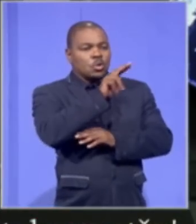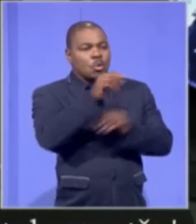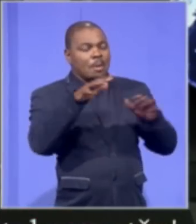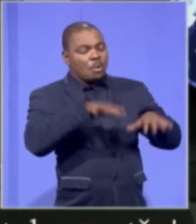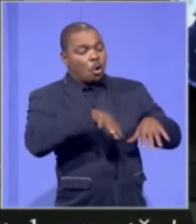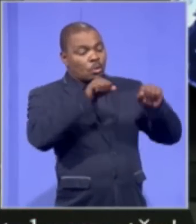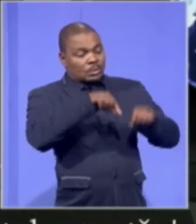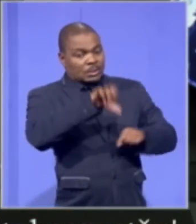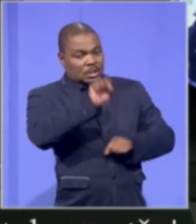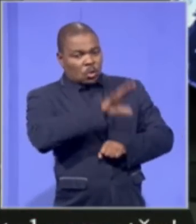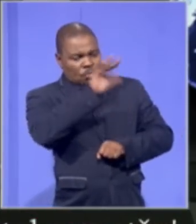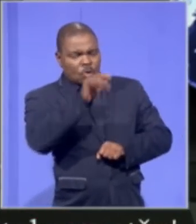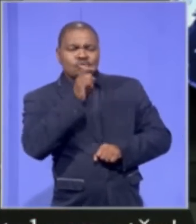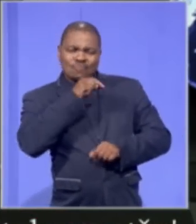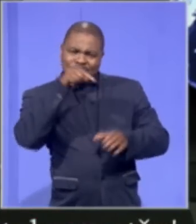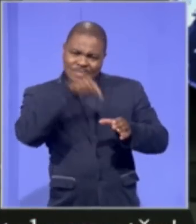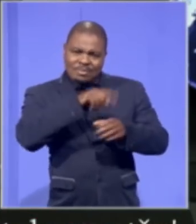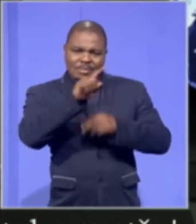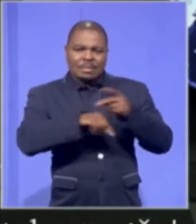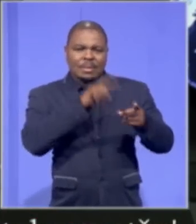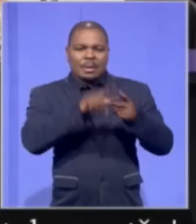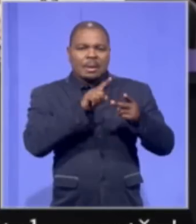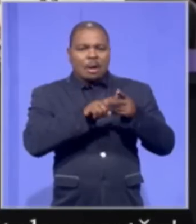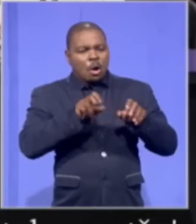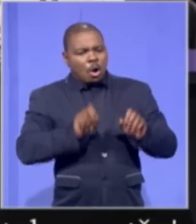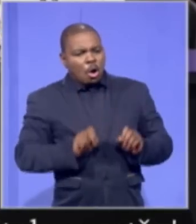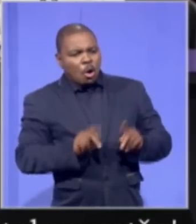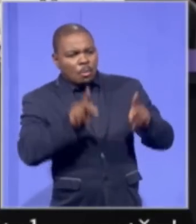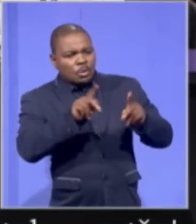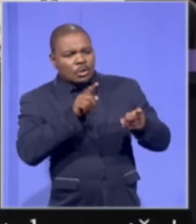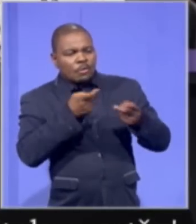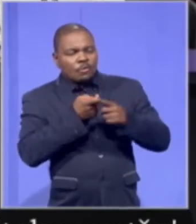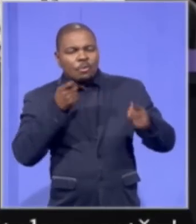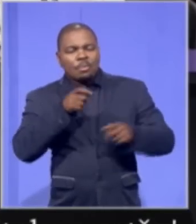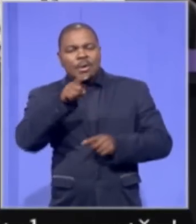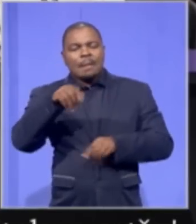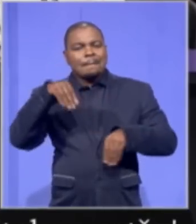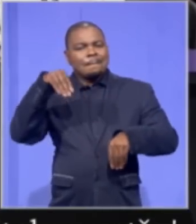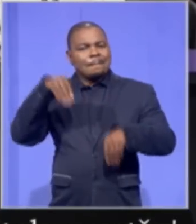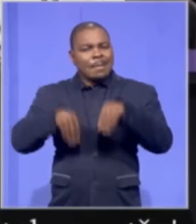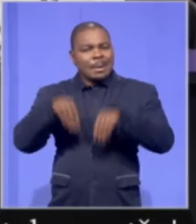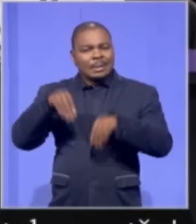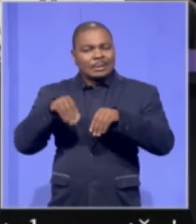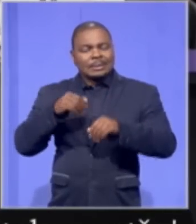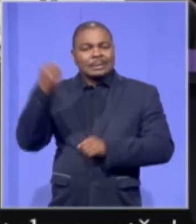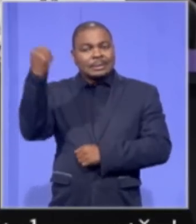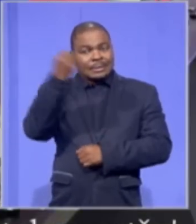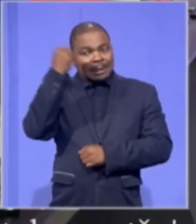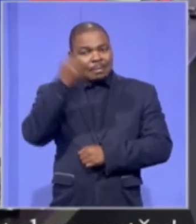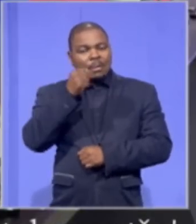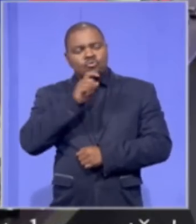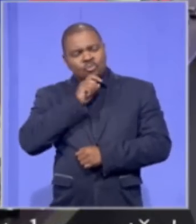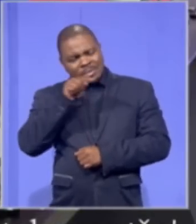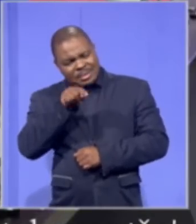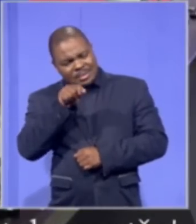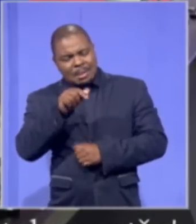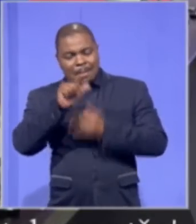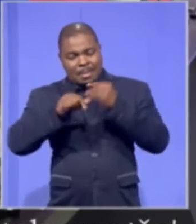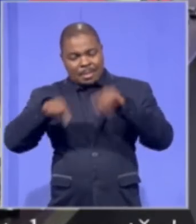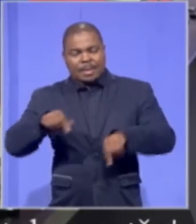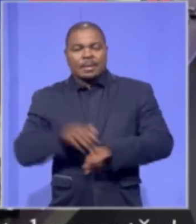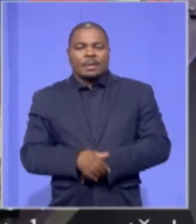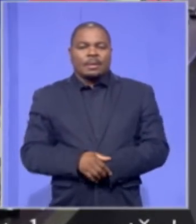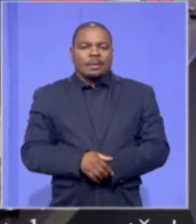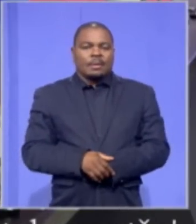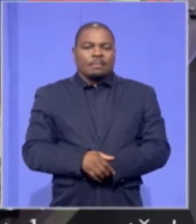G20 ga mmogo le menyetla yeo e tla go tlišwa ke kopano kgolo ya tša moepo goba Mining Indaba mo kgweding ye. Let us build